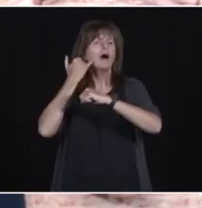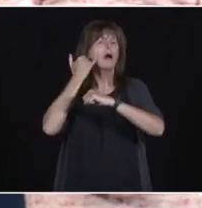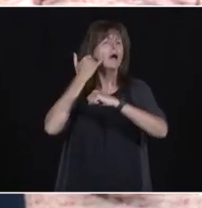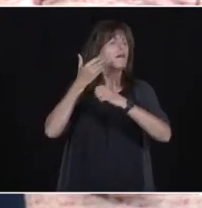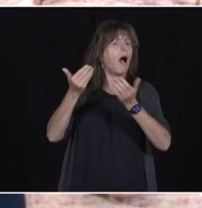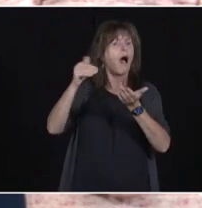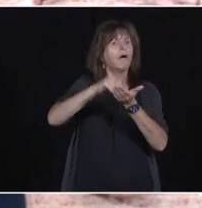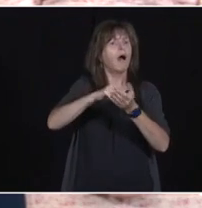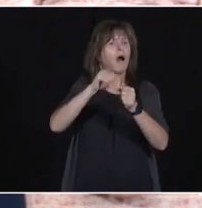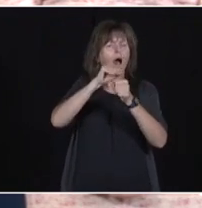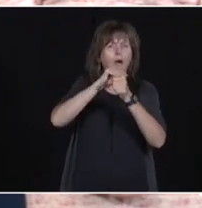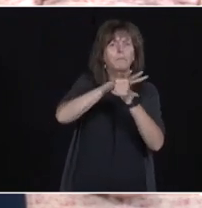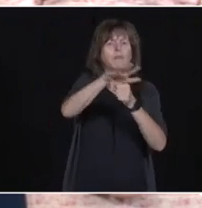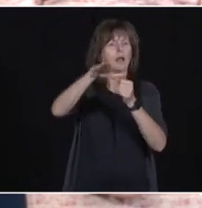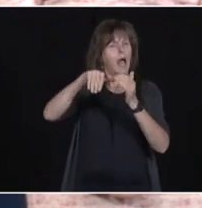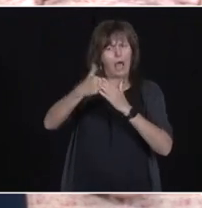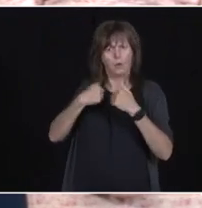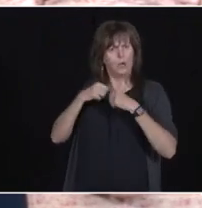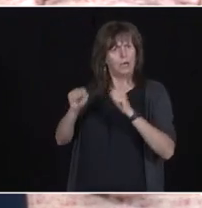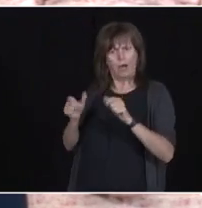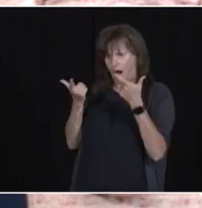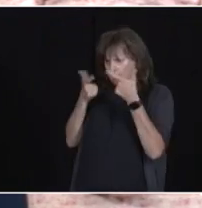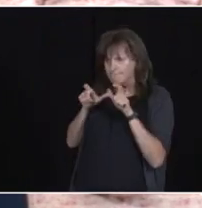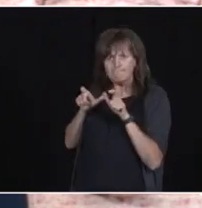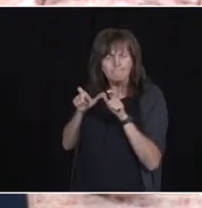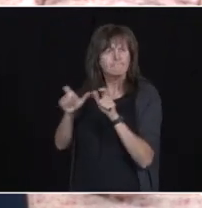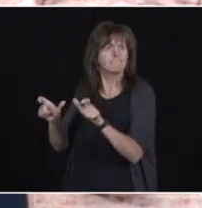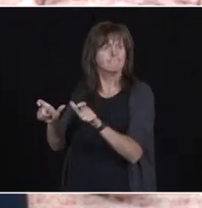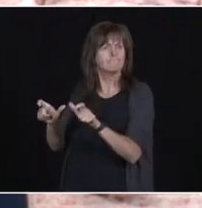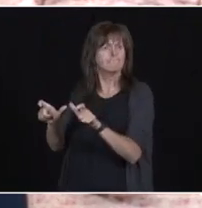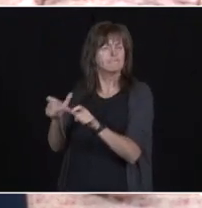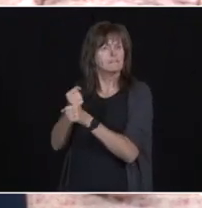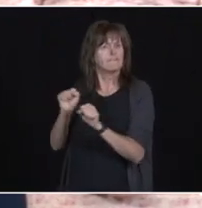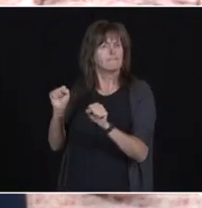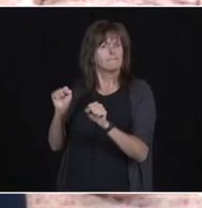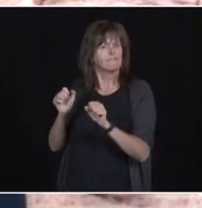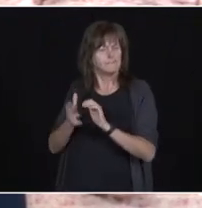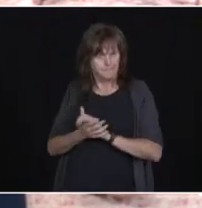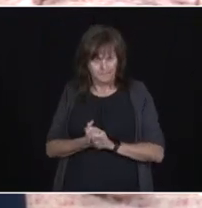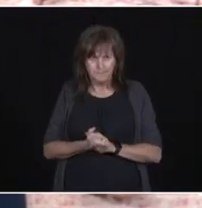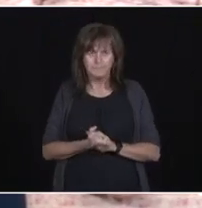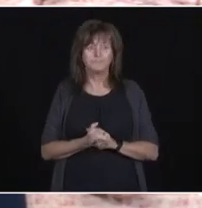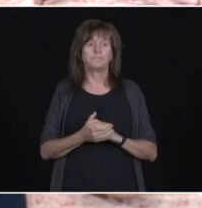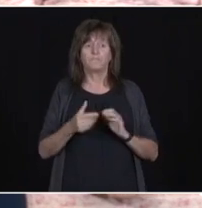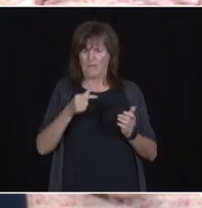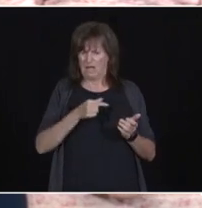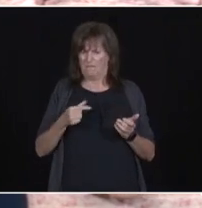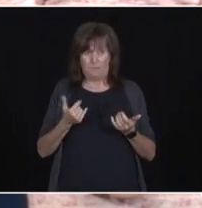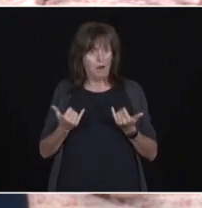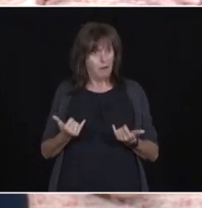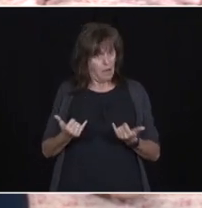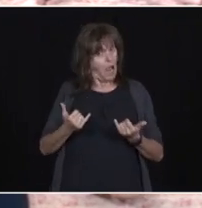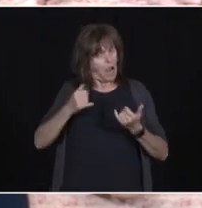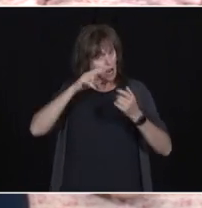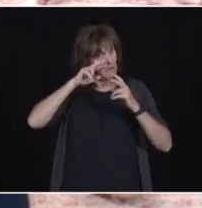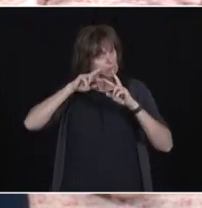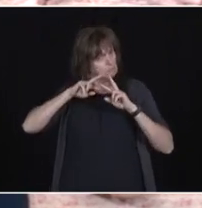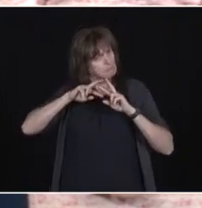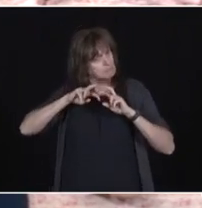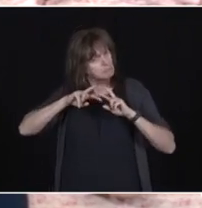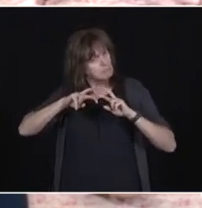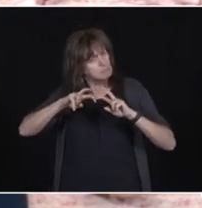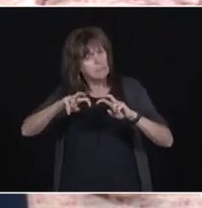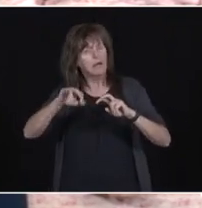is launching the Independent Commission into COVID-19 and long-term care. This commission will investigate